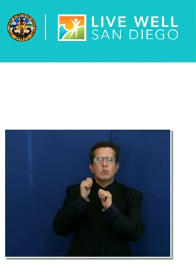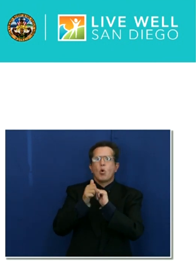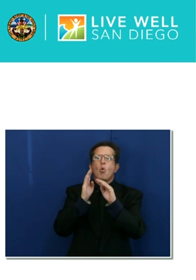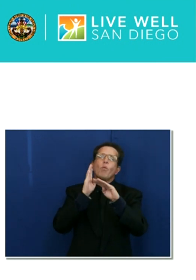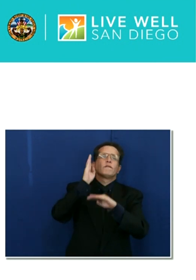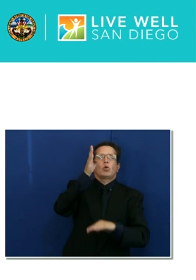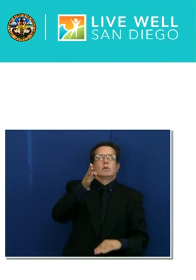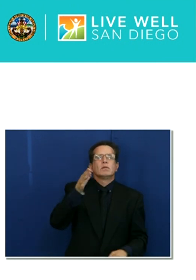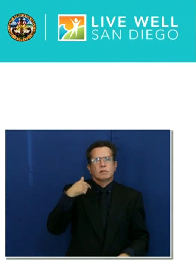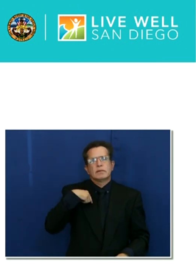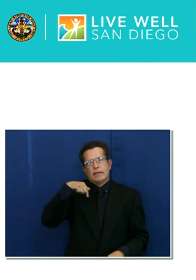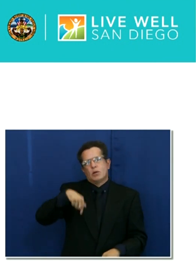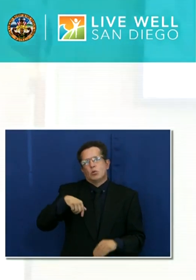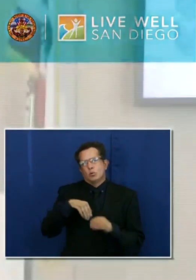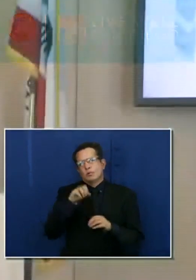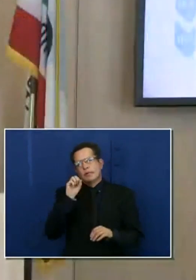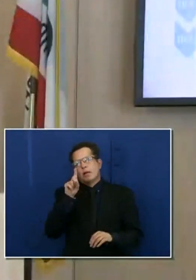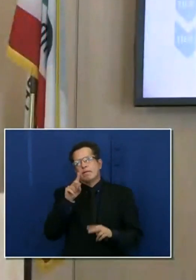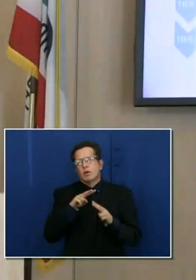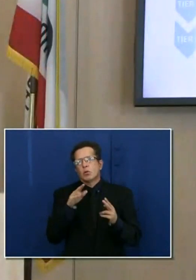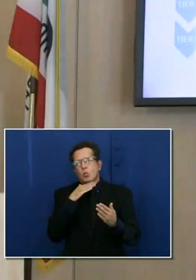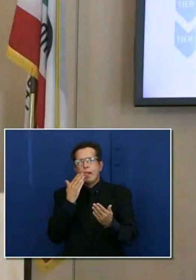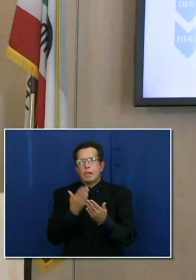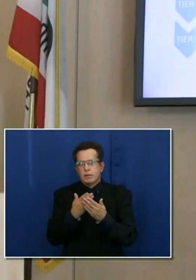Now, as everyone should be aware,